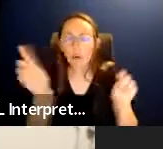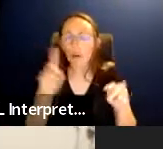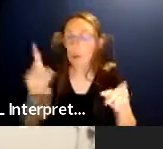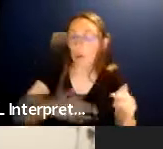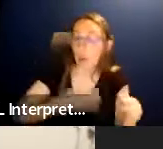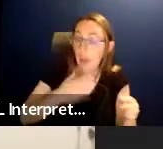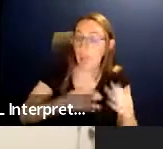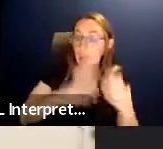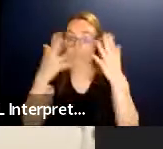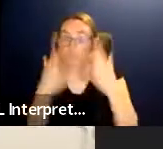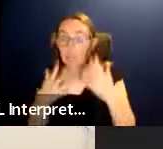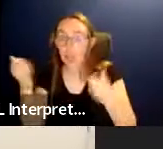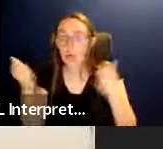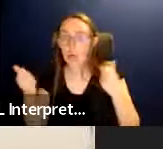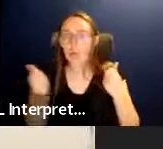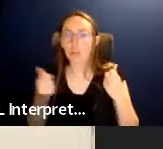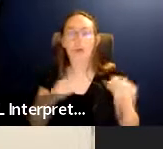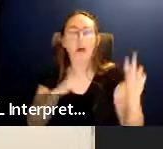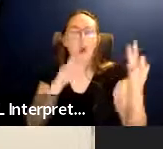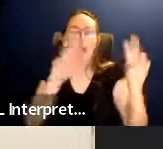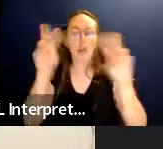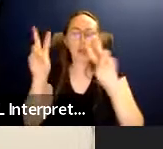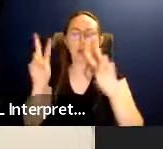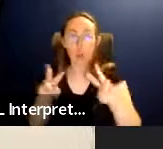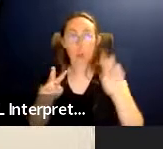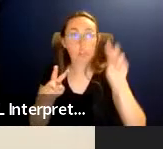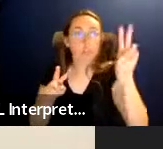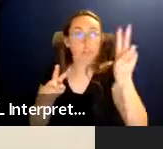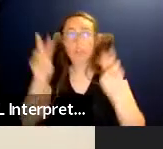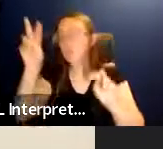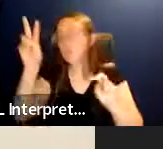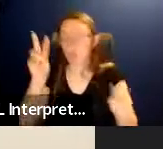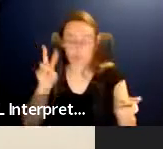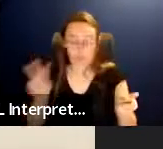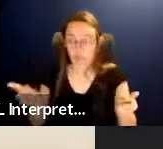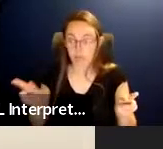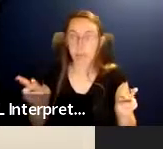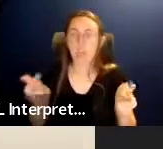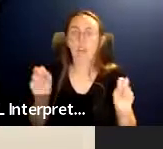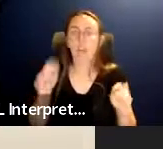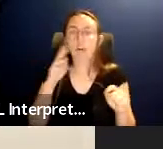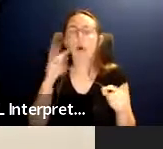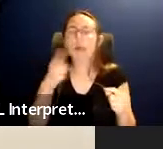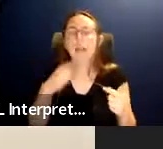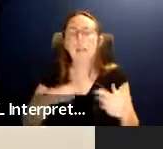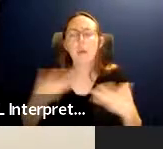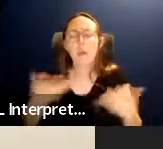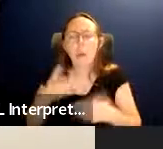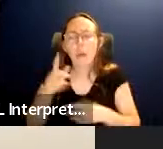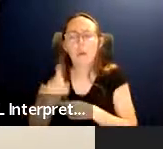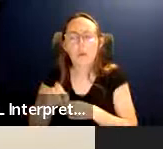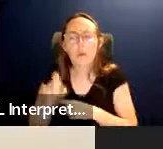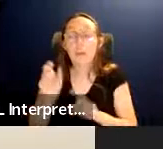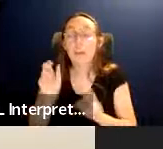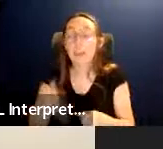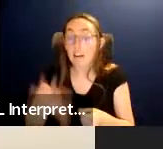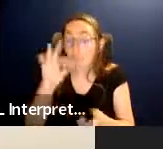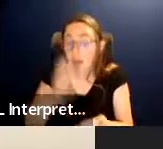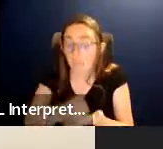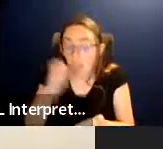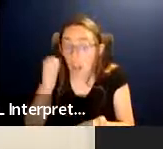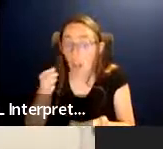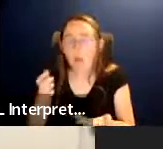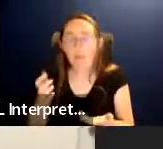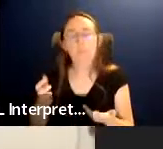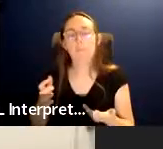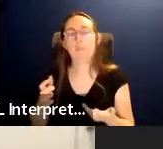so I would look at what corner, or did you, you know, tell me what you need? Can you find the cup?